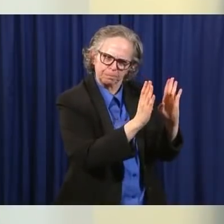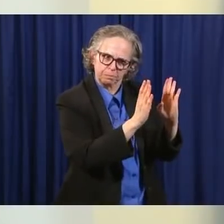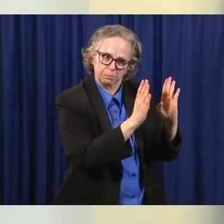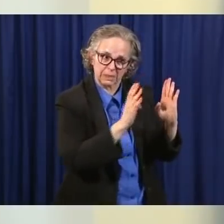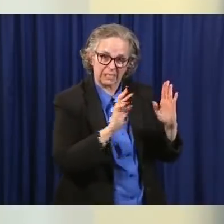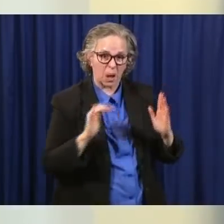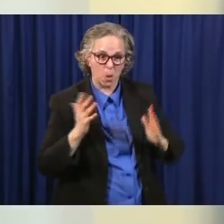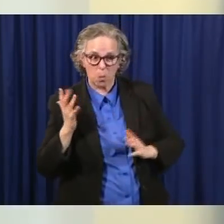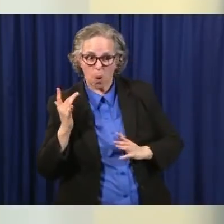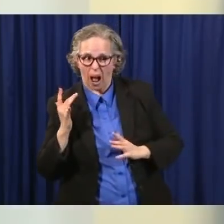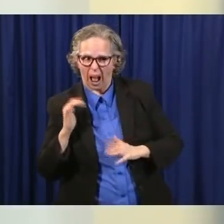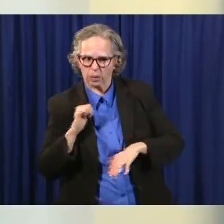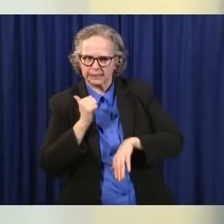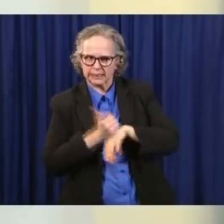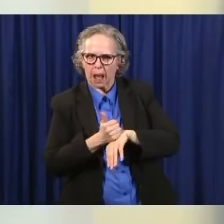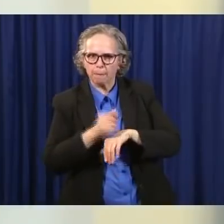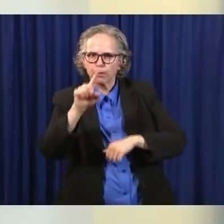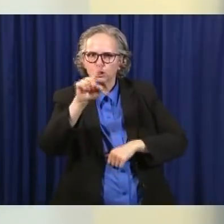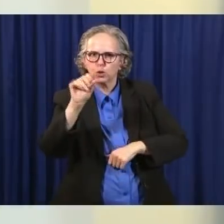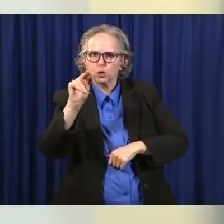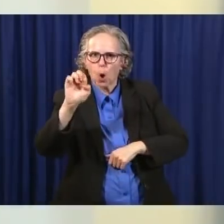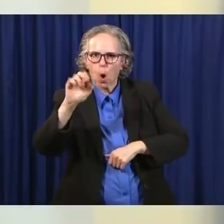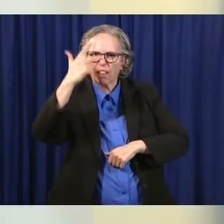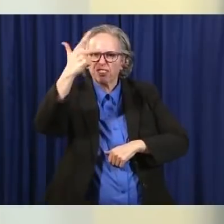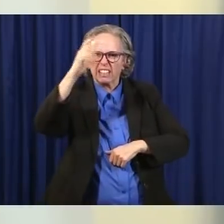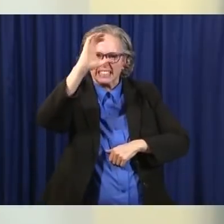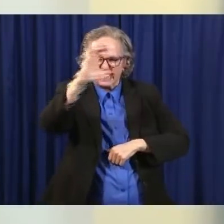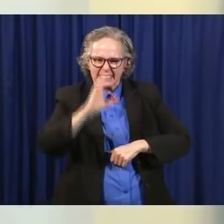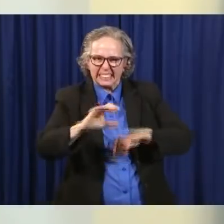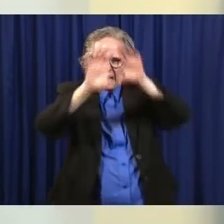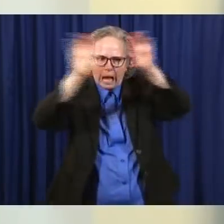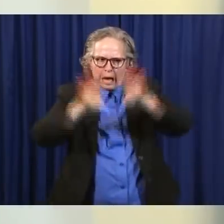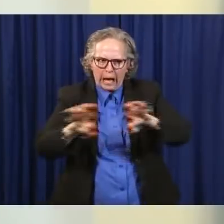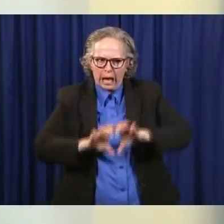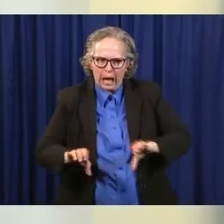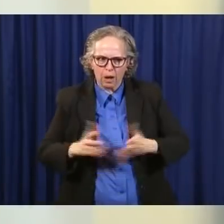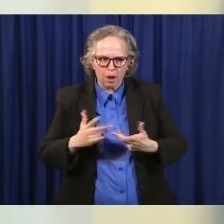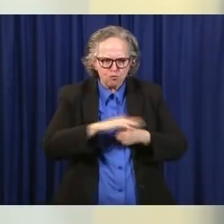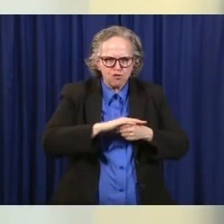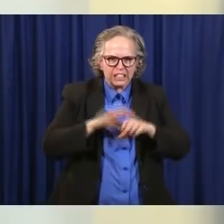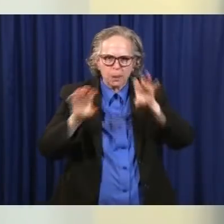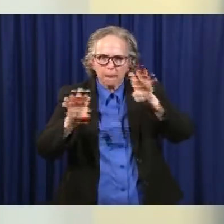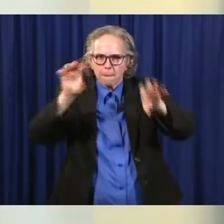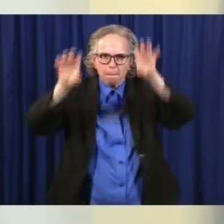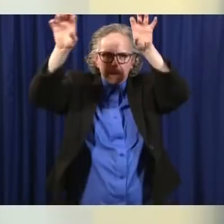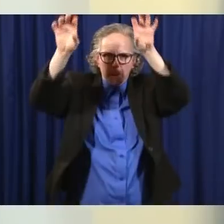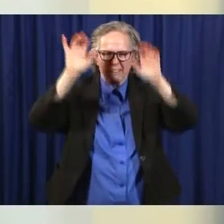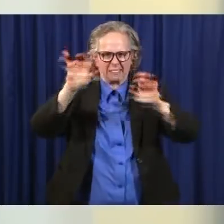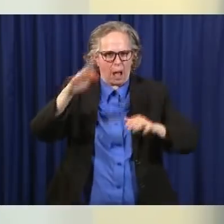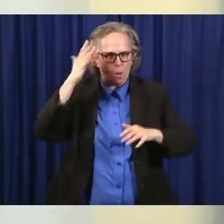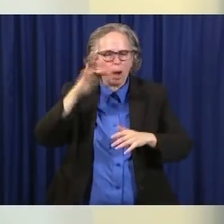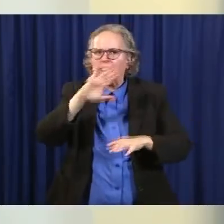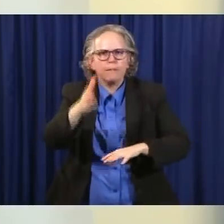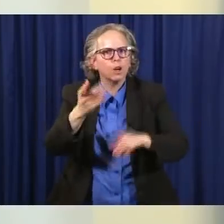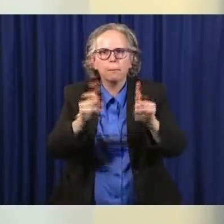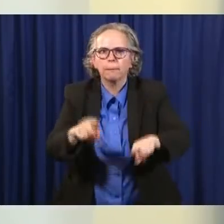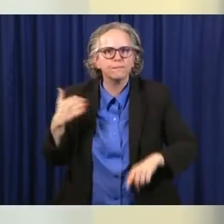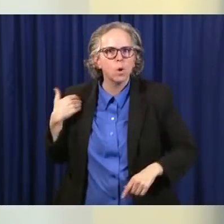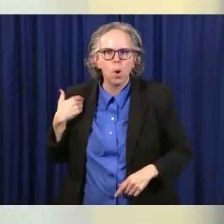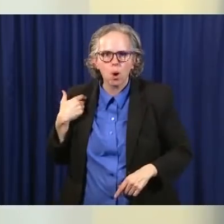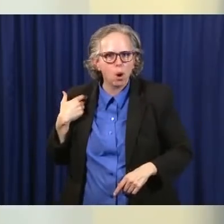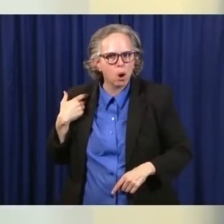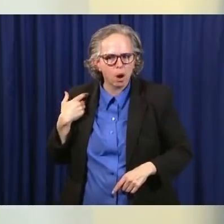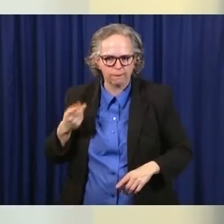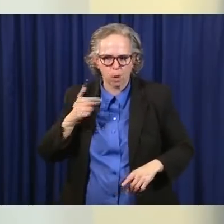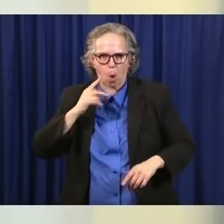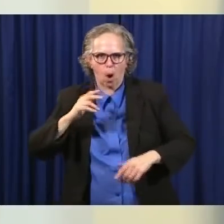something that never existed before. We've never had something of this nature, of this amount of cases. There really